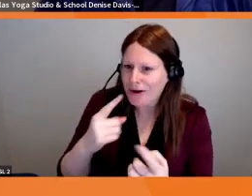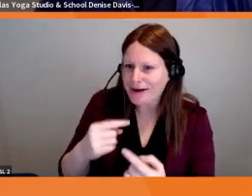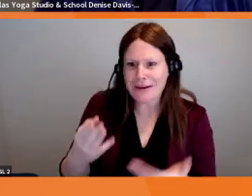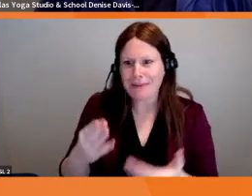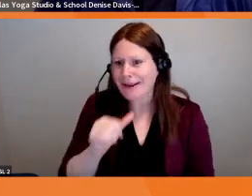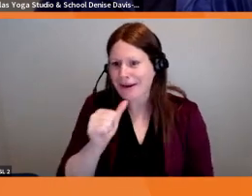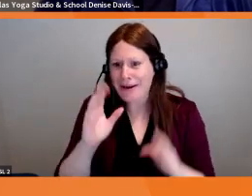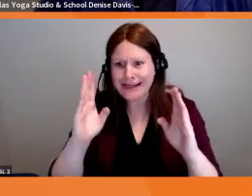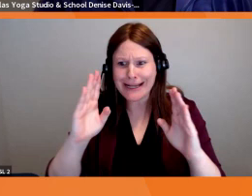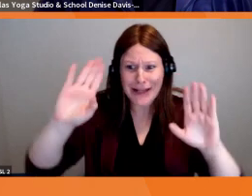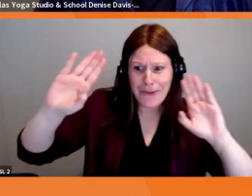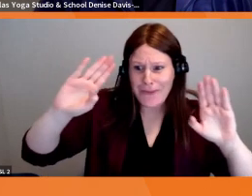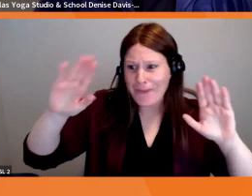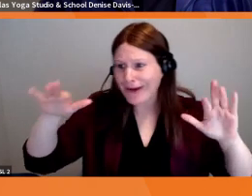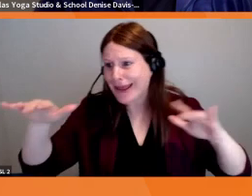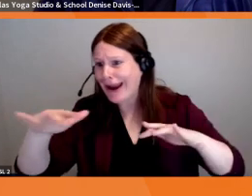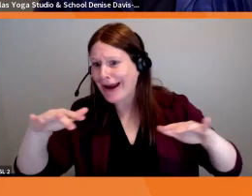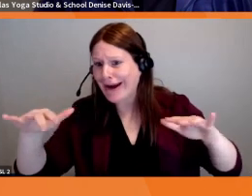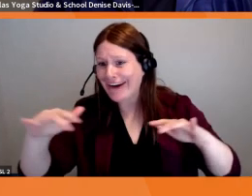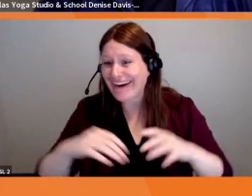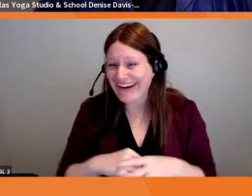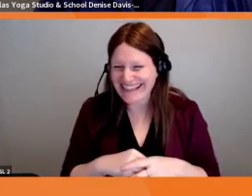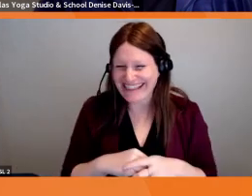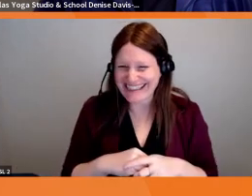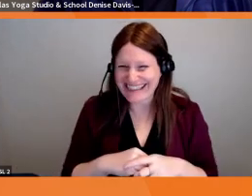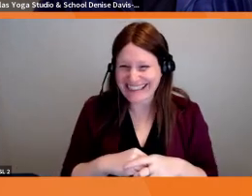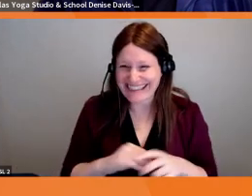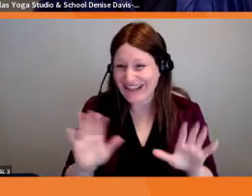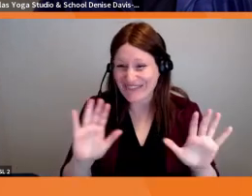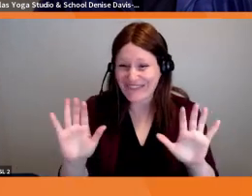You're out there. Hello, hello. Earth to folks.